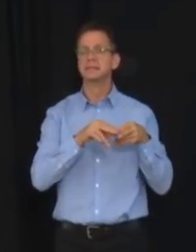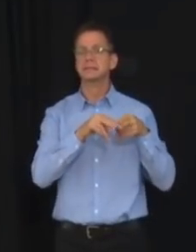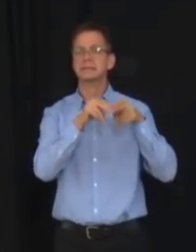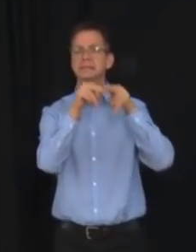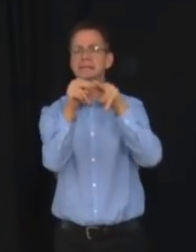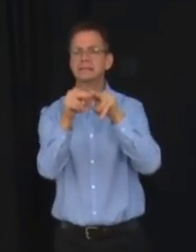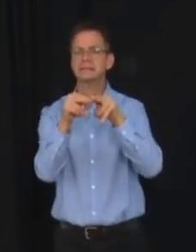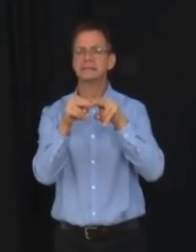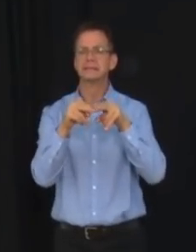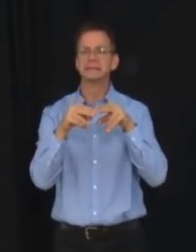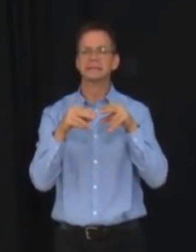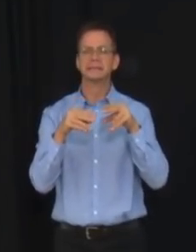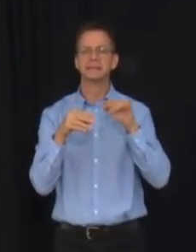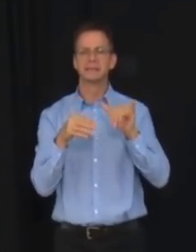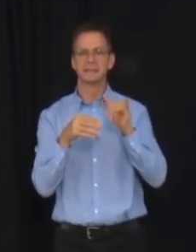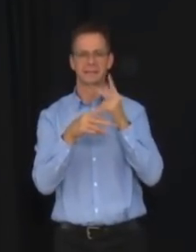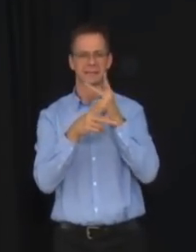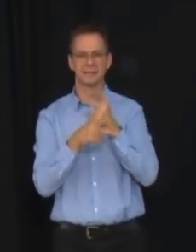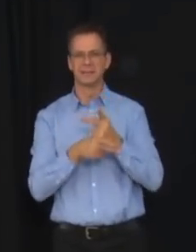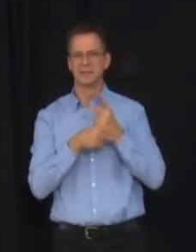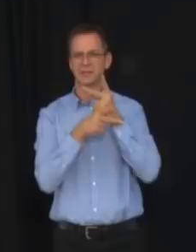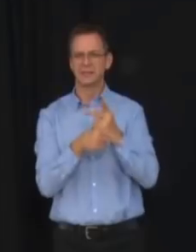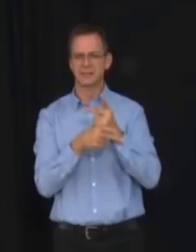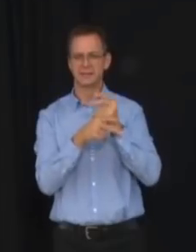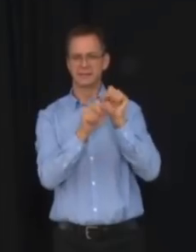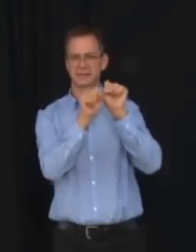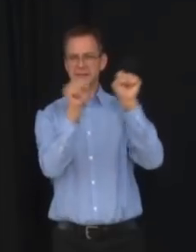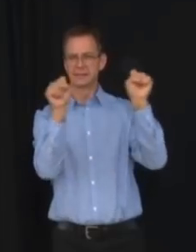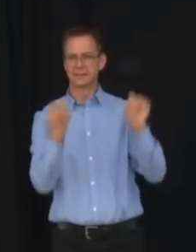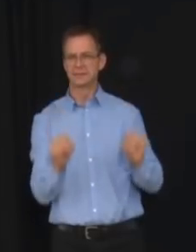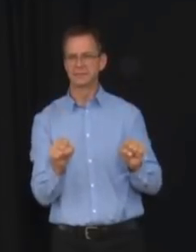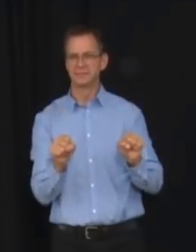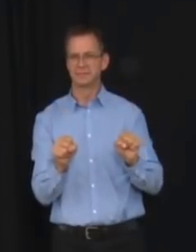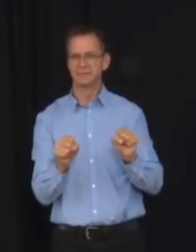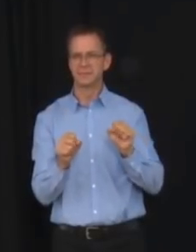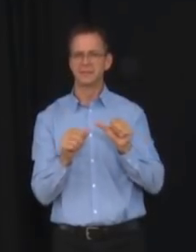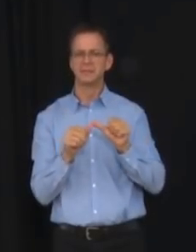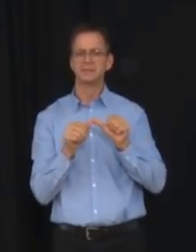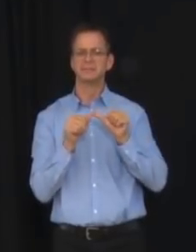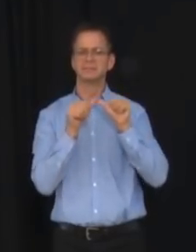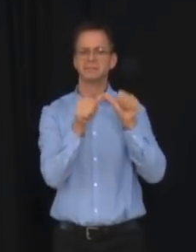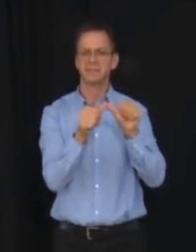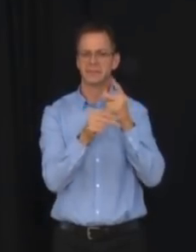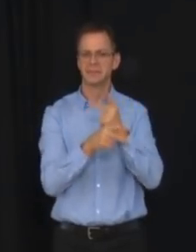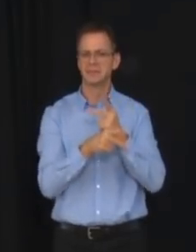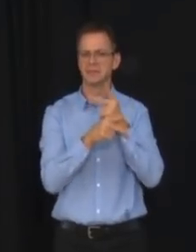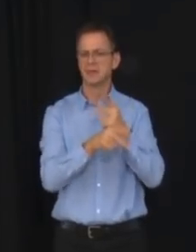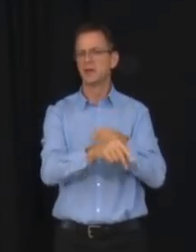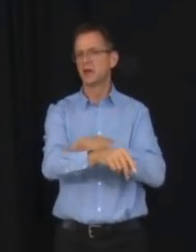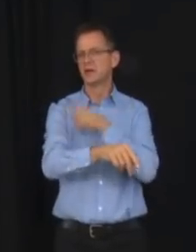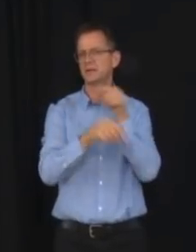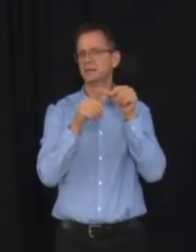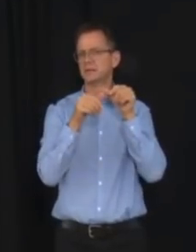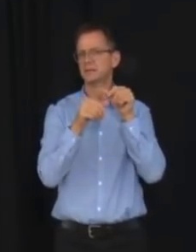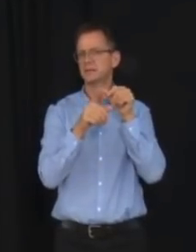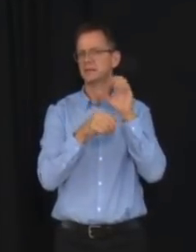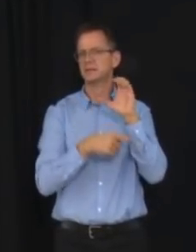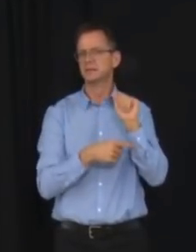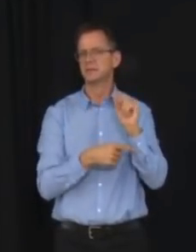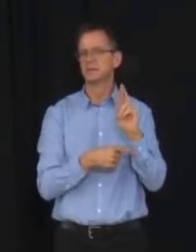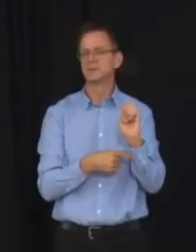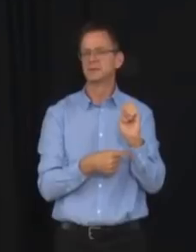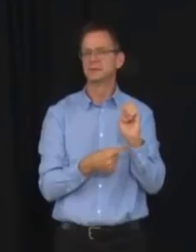system. It also took a look at what we could learn from the pandemic and the toll that it had taken